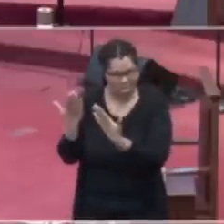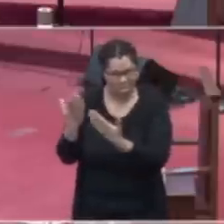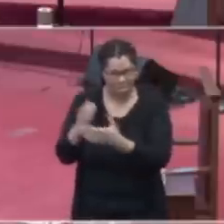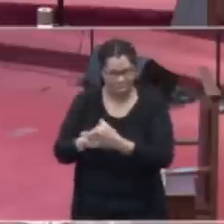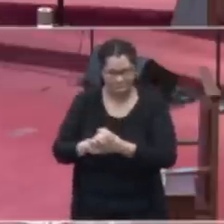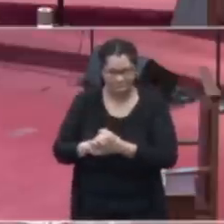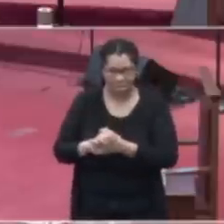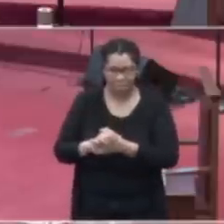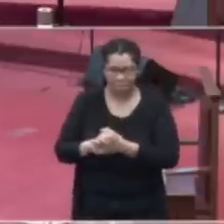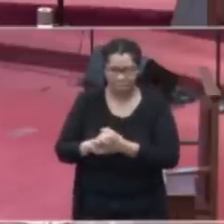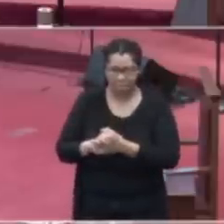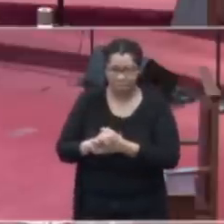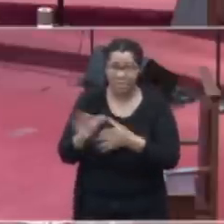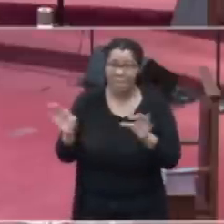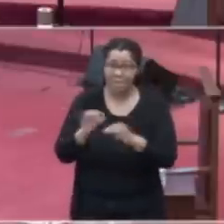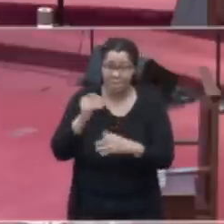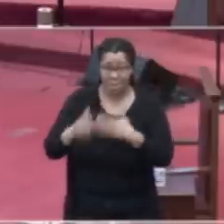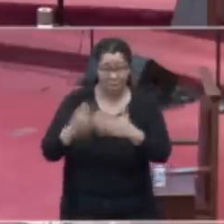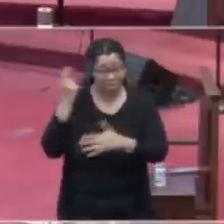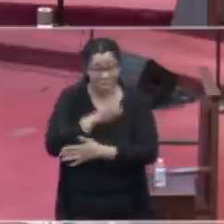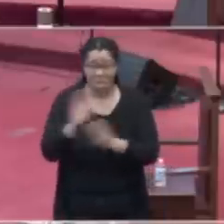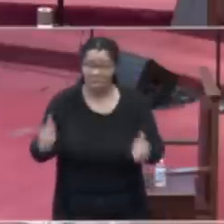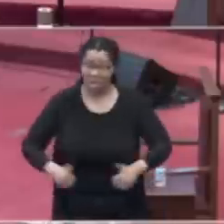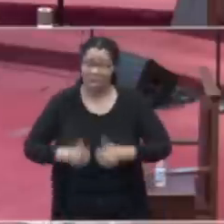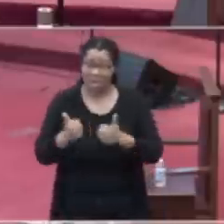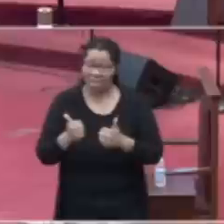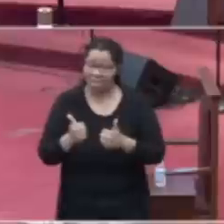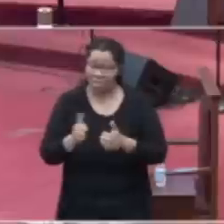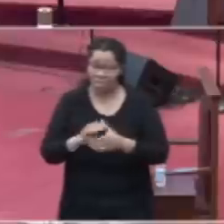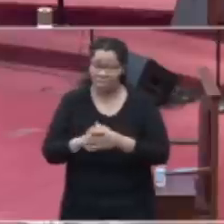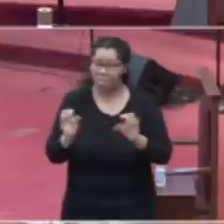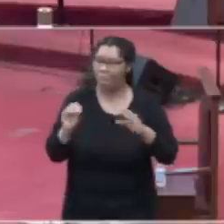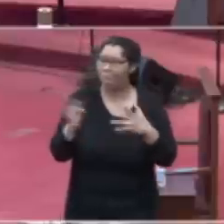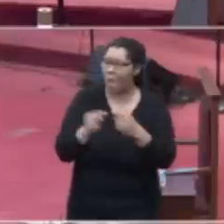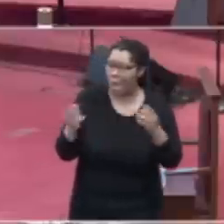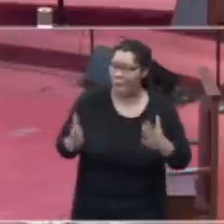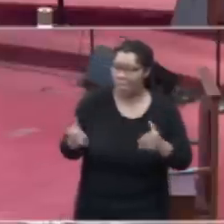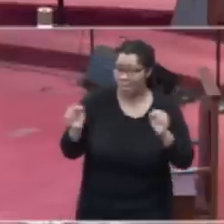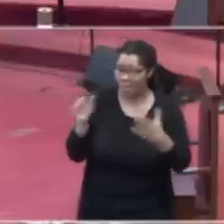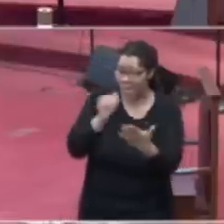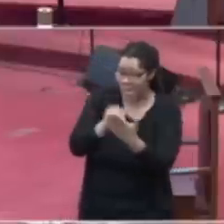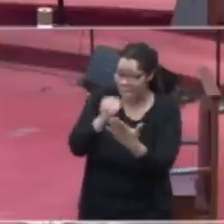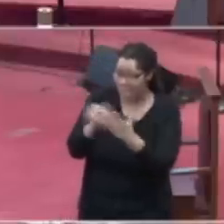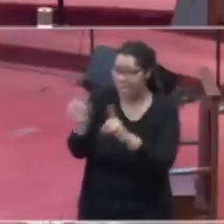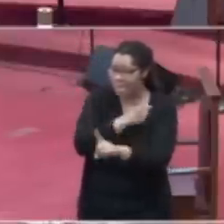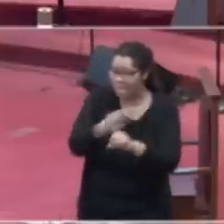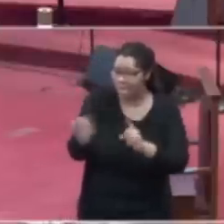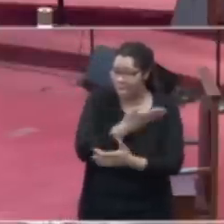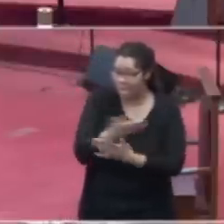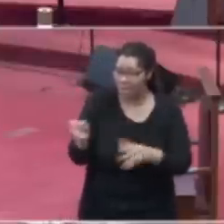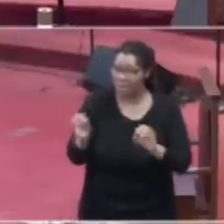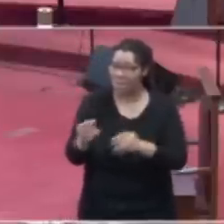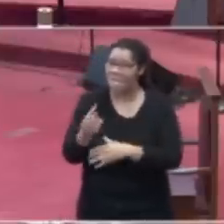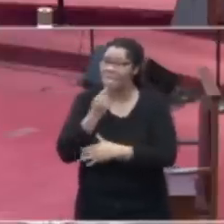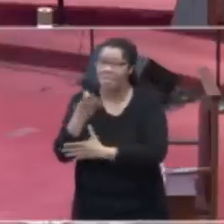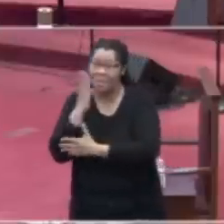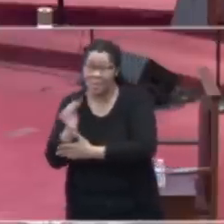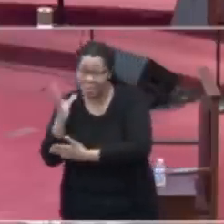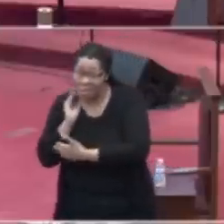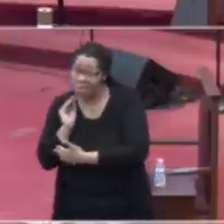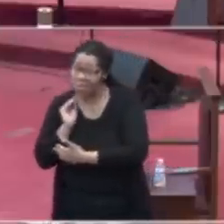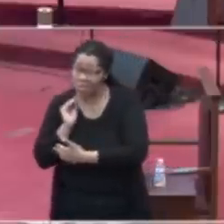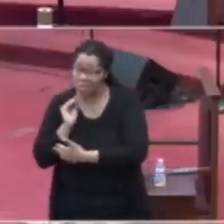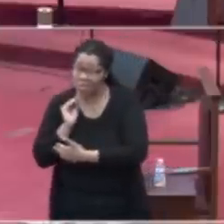There's been spiritual progress in your life that no enemy attack, no disappointing